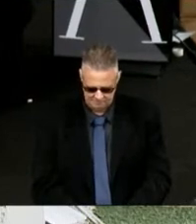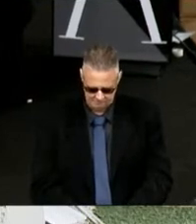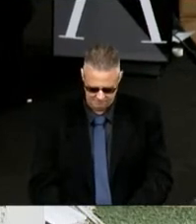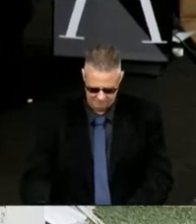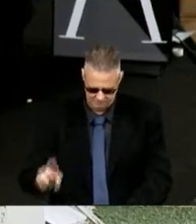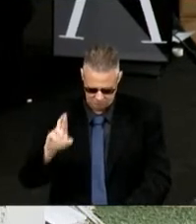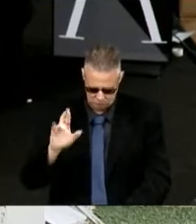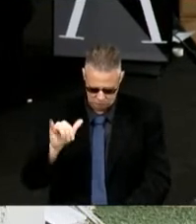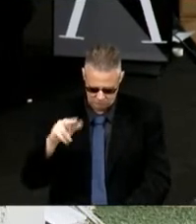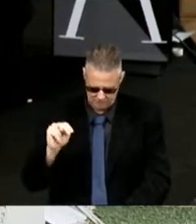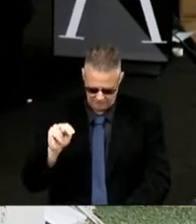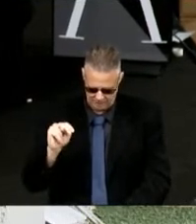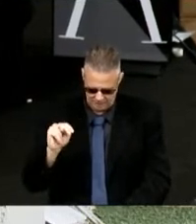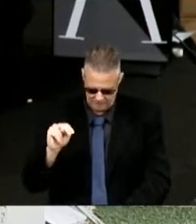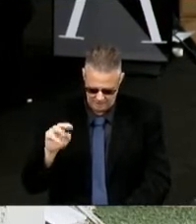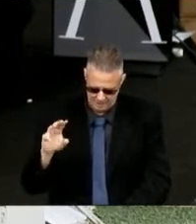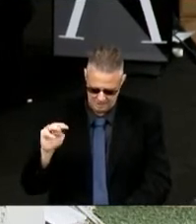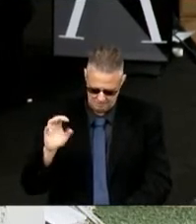Ryan McGrath.